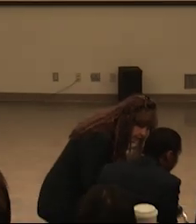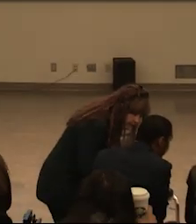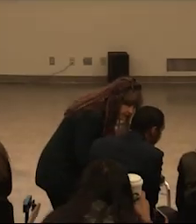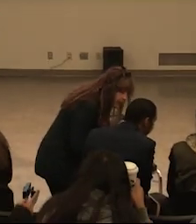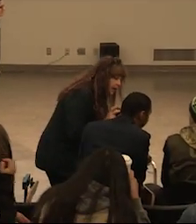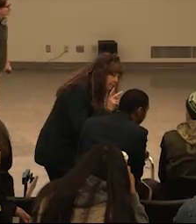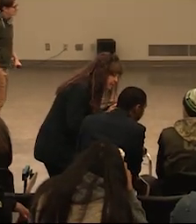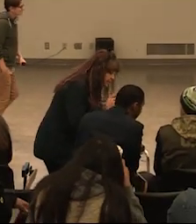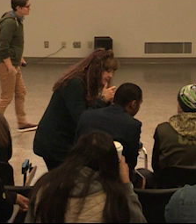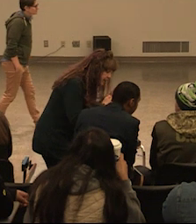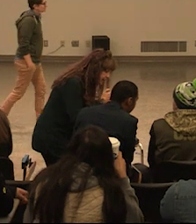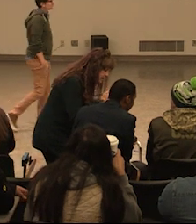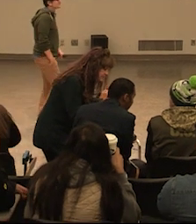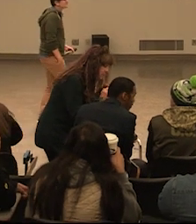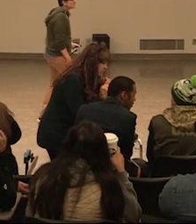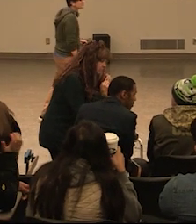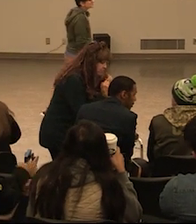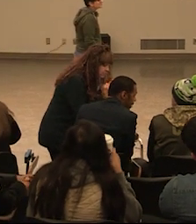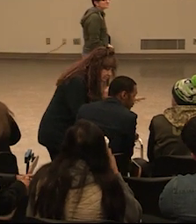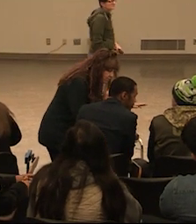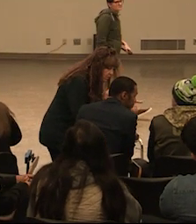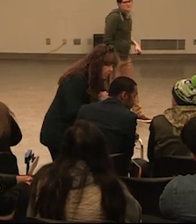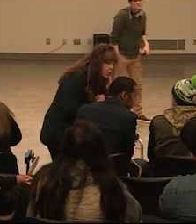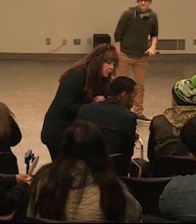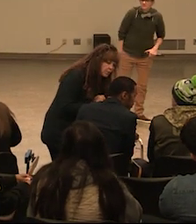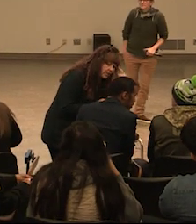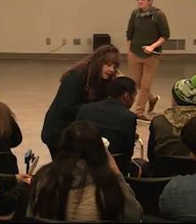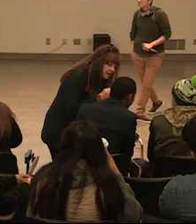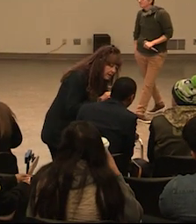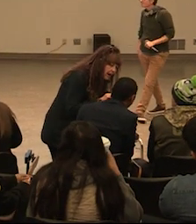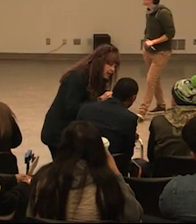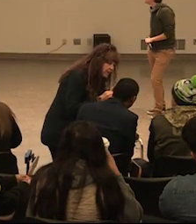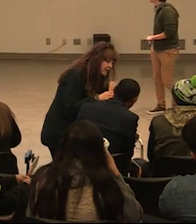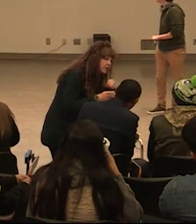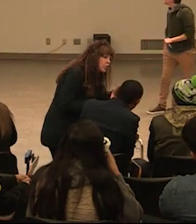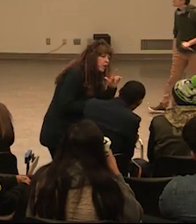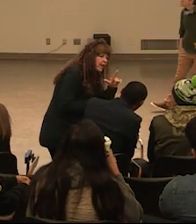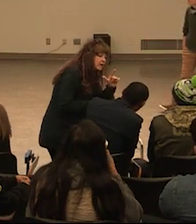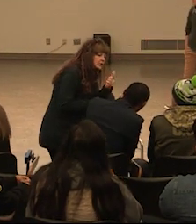Thank you.